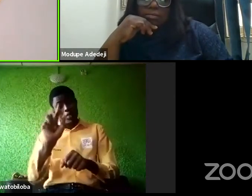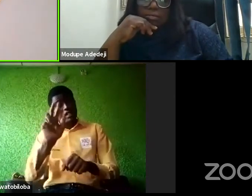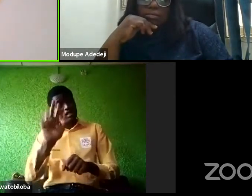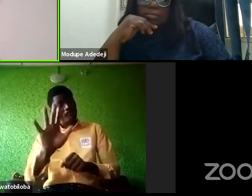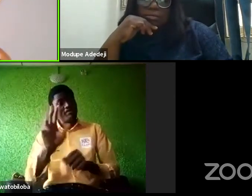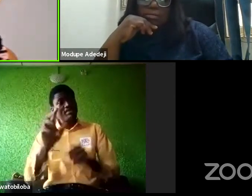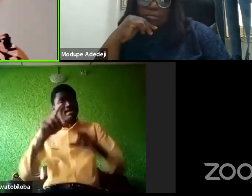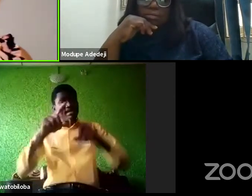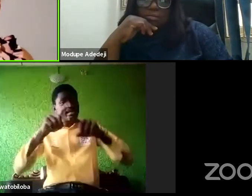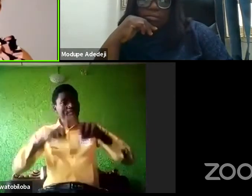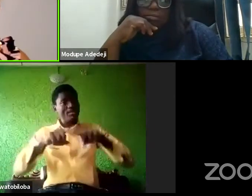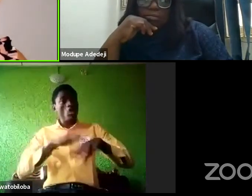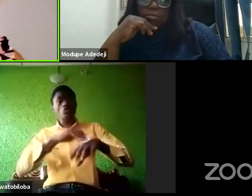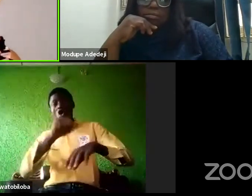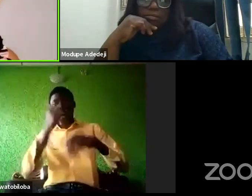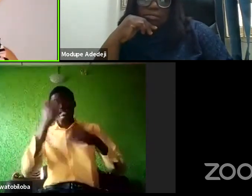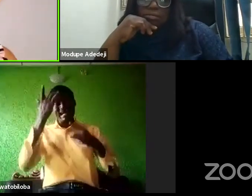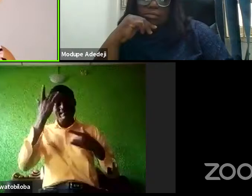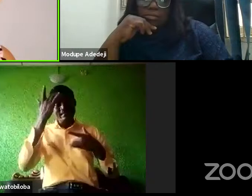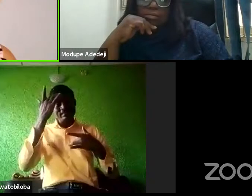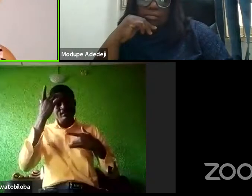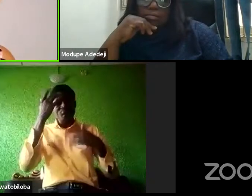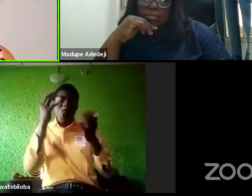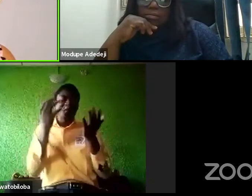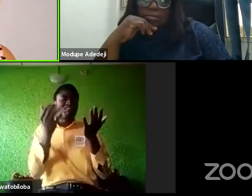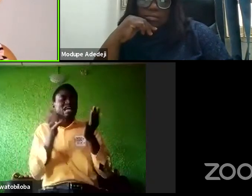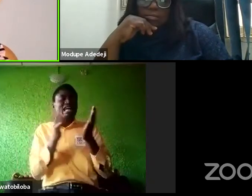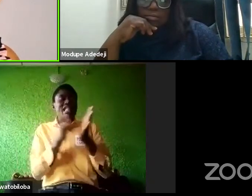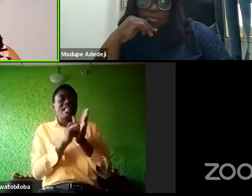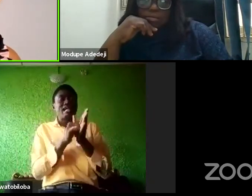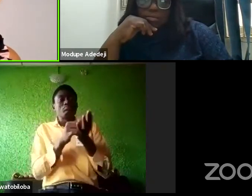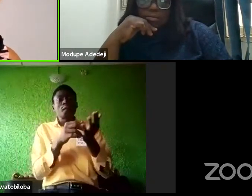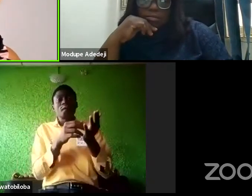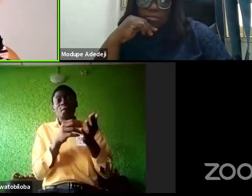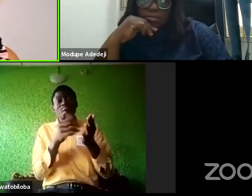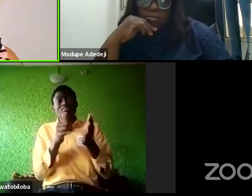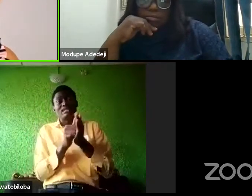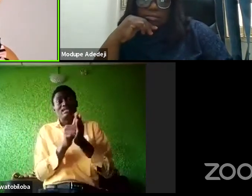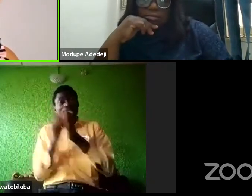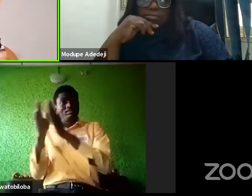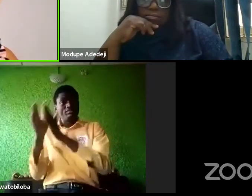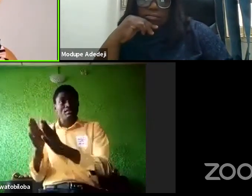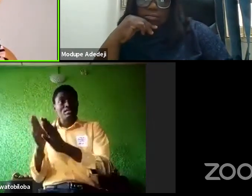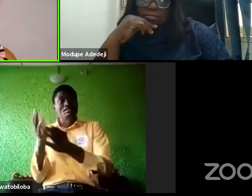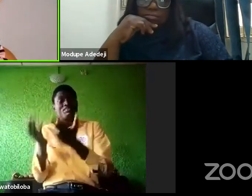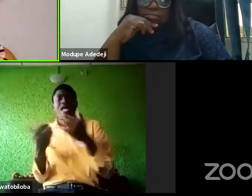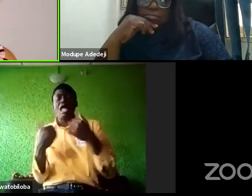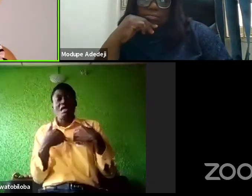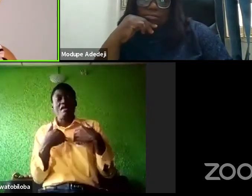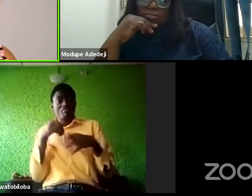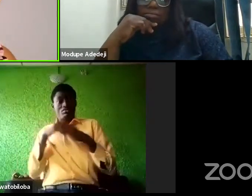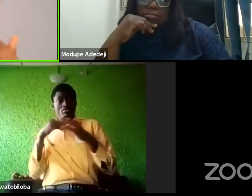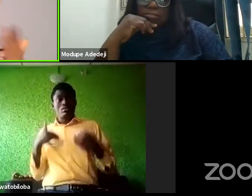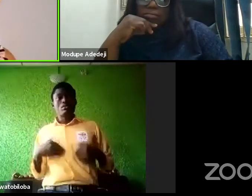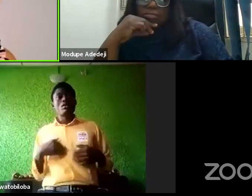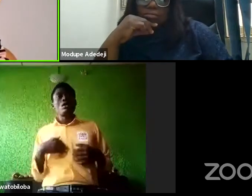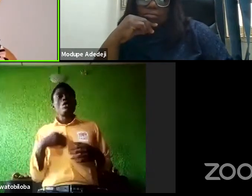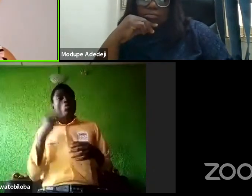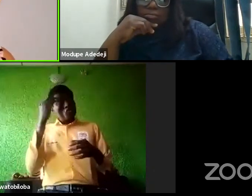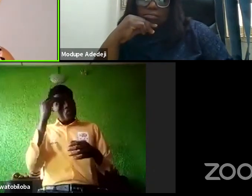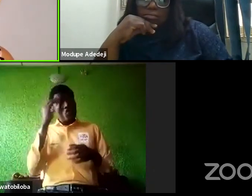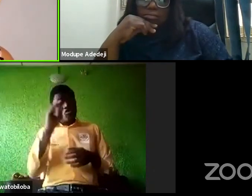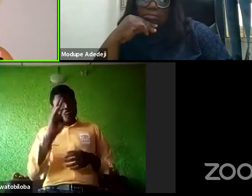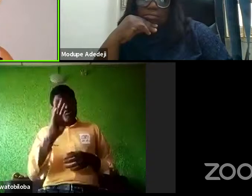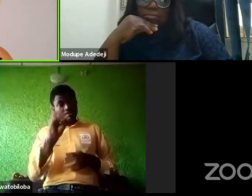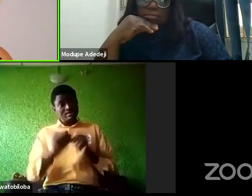that might that person might actually have. So we know that for age 40, 41, most